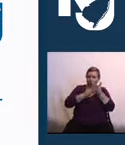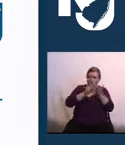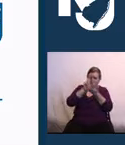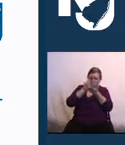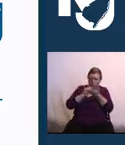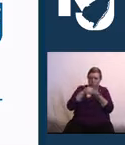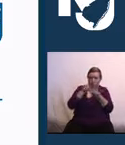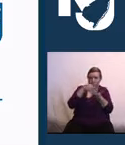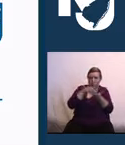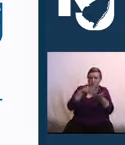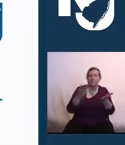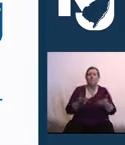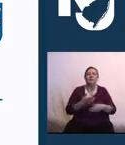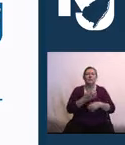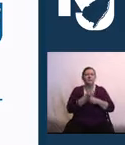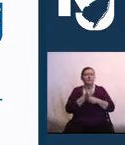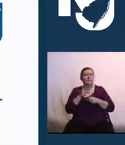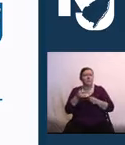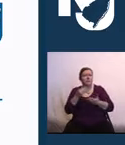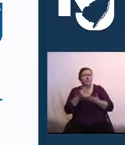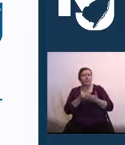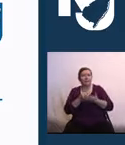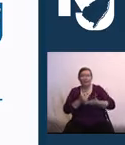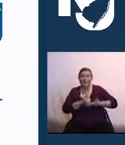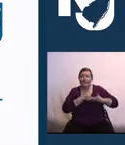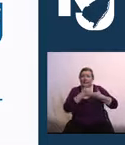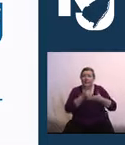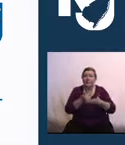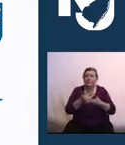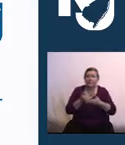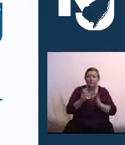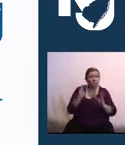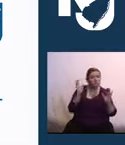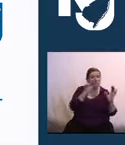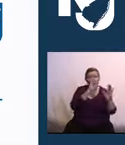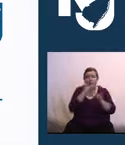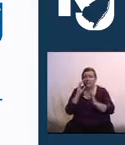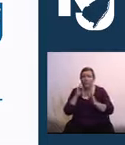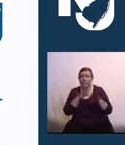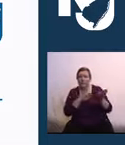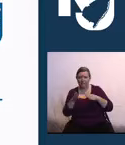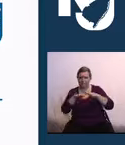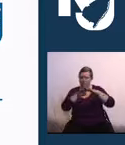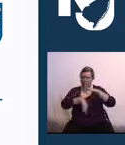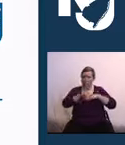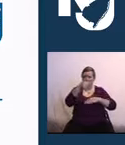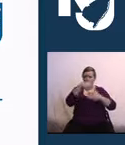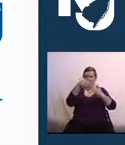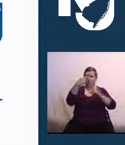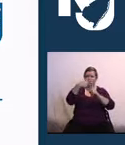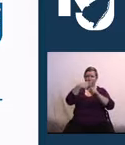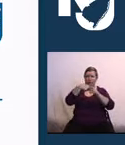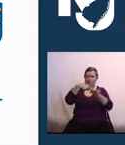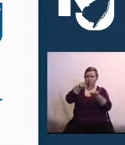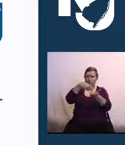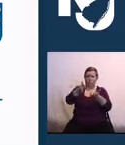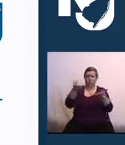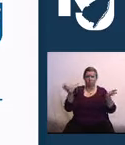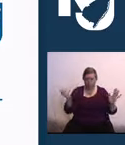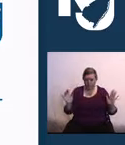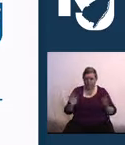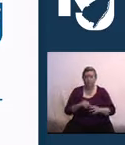people receiving financial help can access a plan for $10 or less per month. So